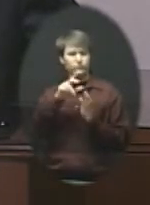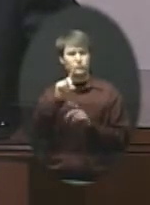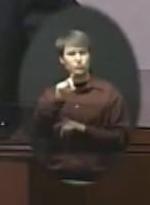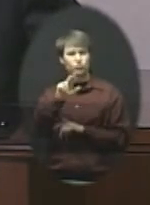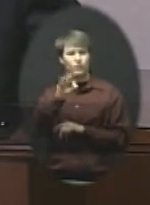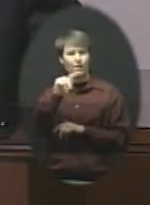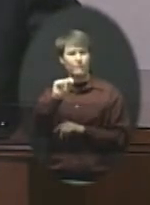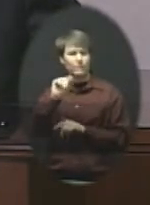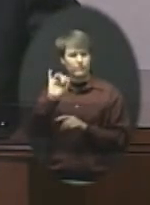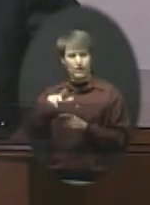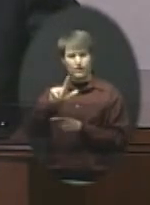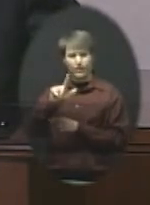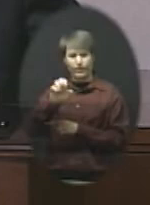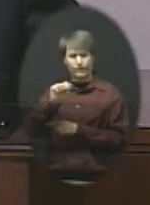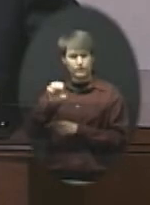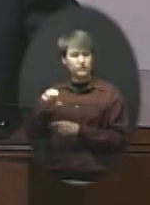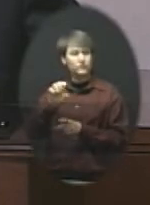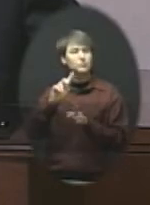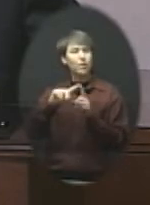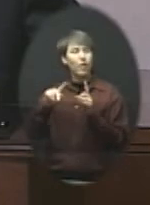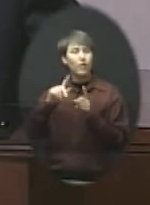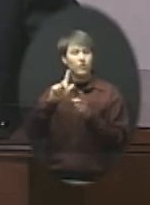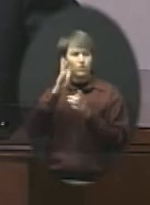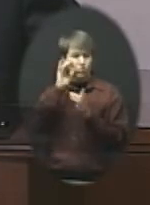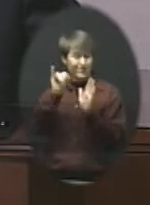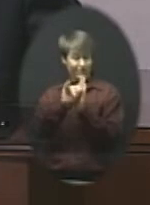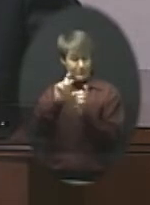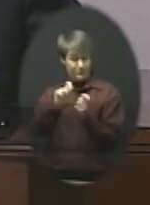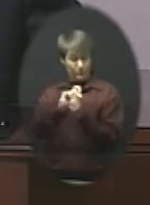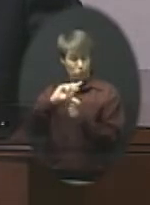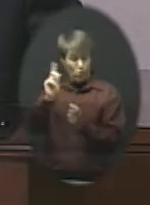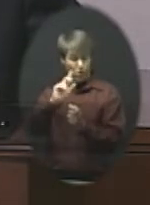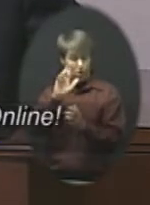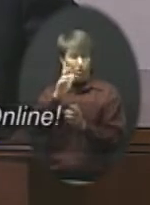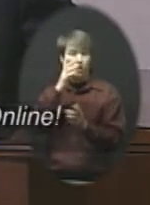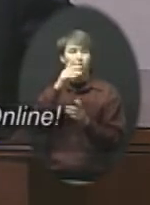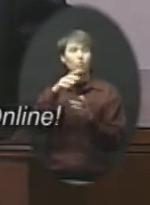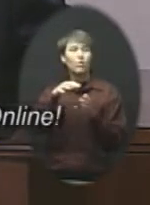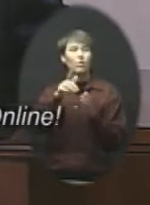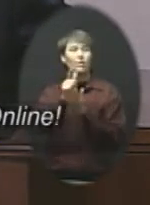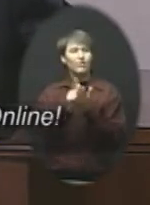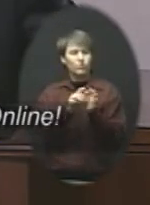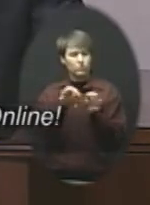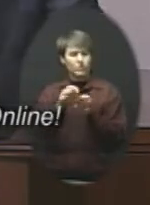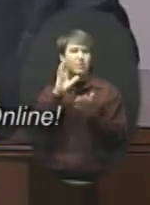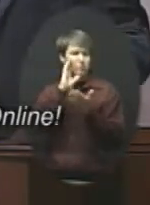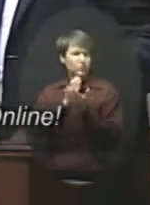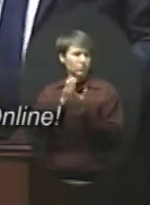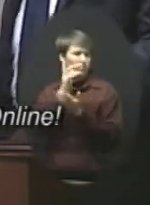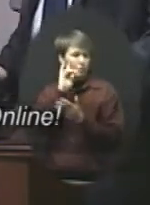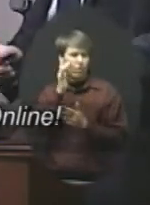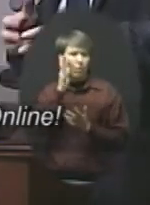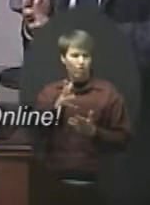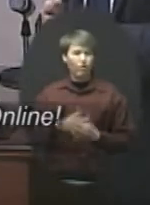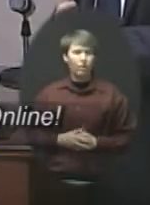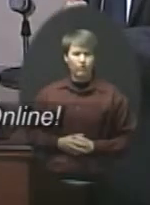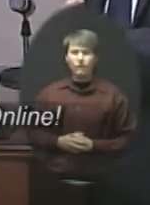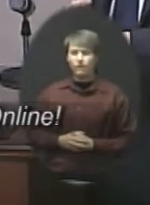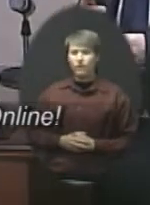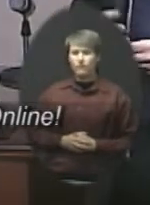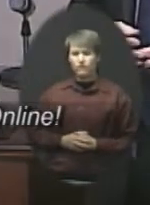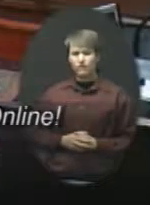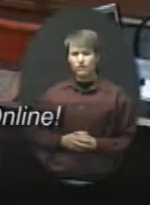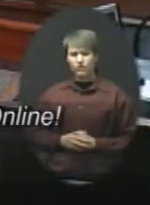bring forward an action, we'll have to identify specifically where it will be located, legal description, and pictures of what it looks like. Thank you.